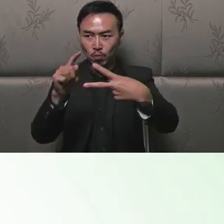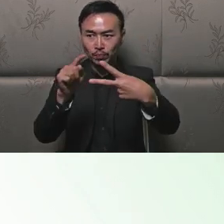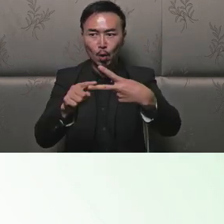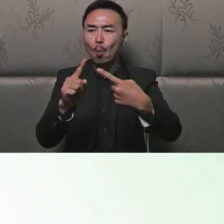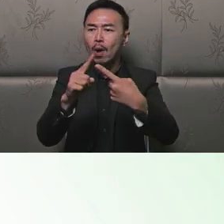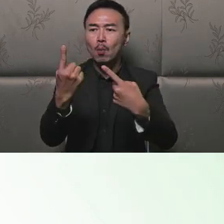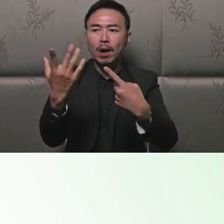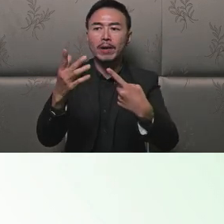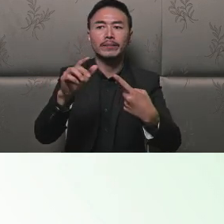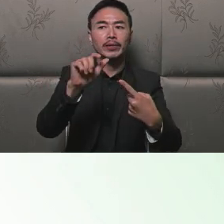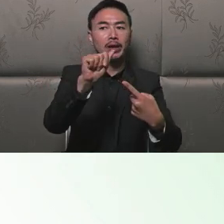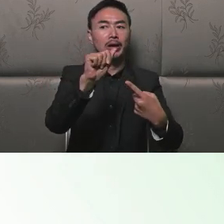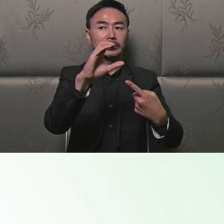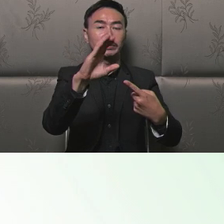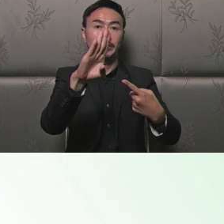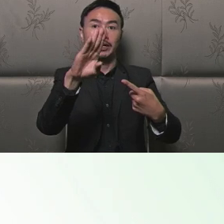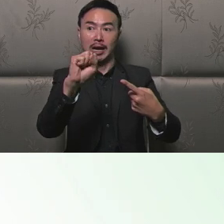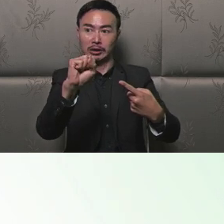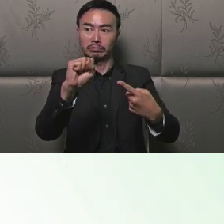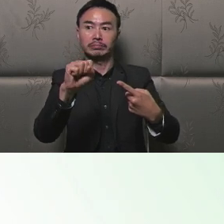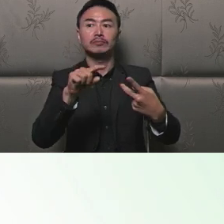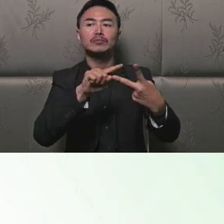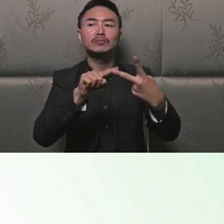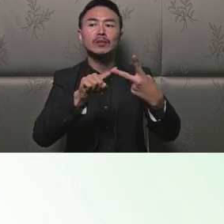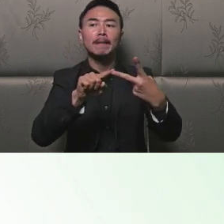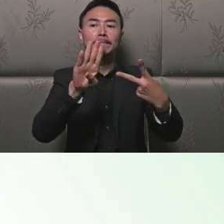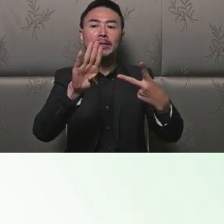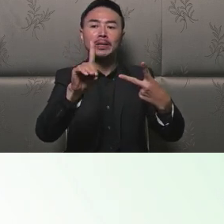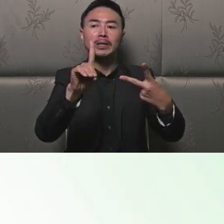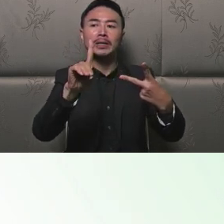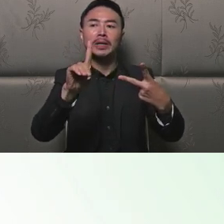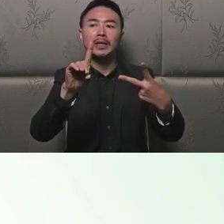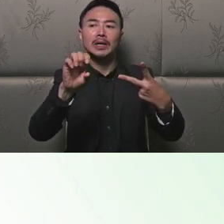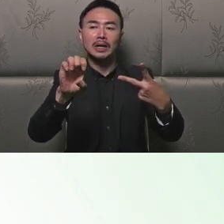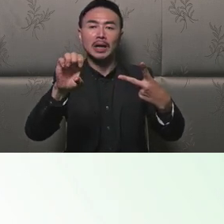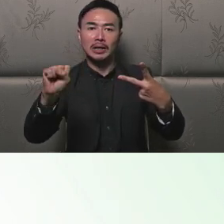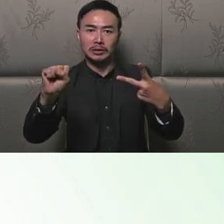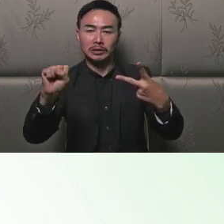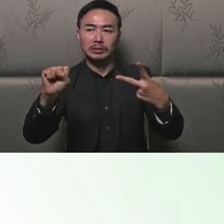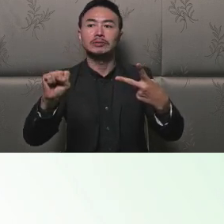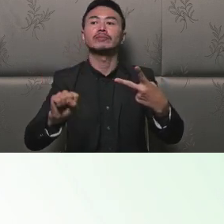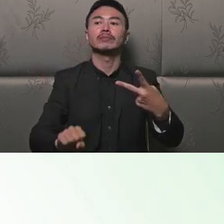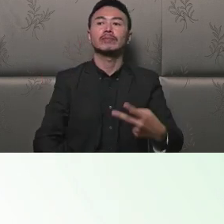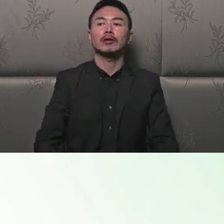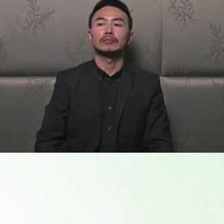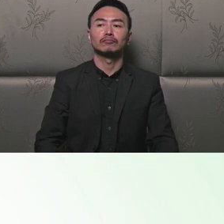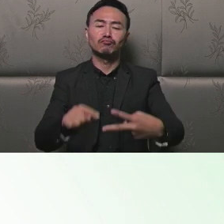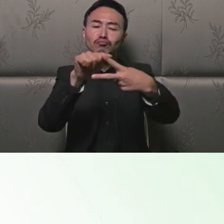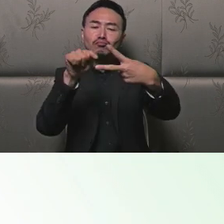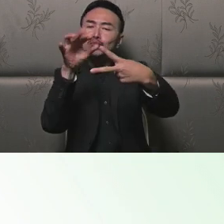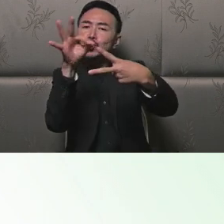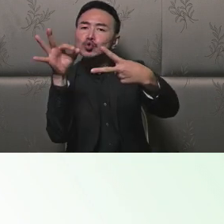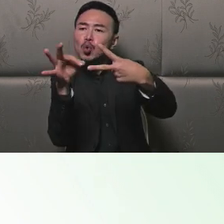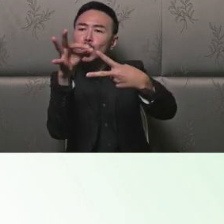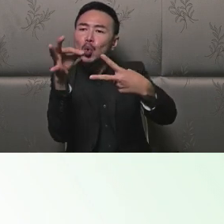bachelor's degree for self-education scheme, they provide a critical avenues or ways for the